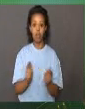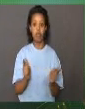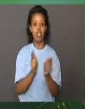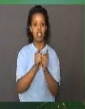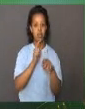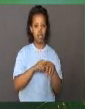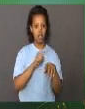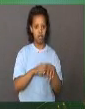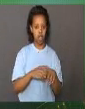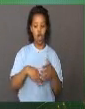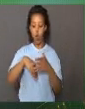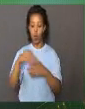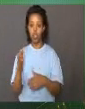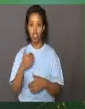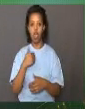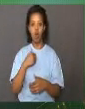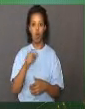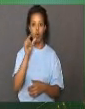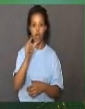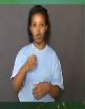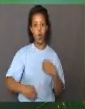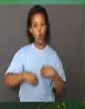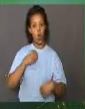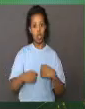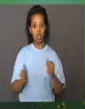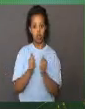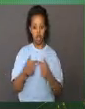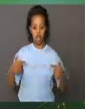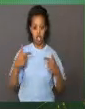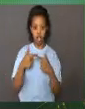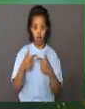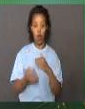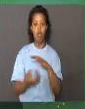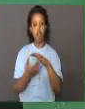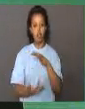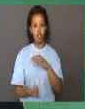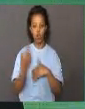foreign microorganisms will ruin the fermentation.